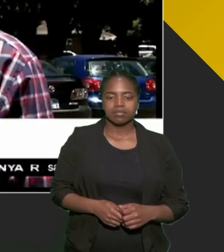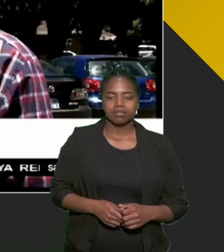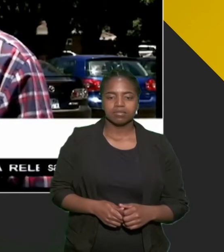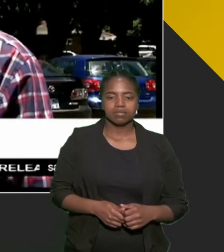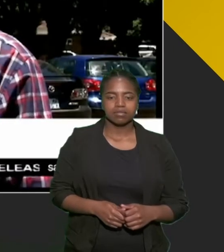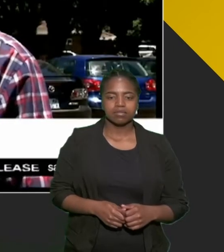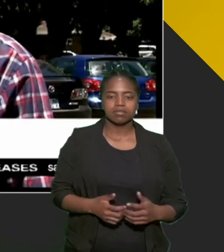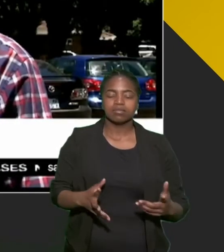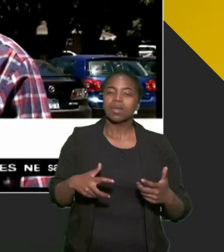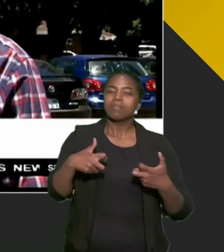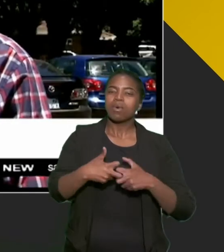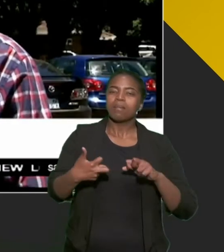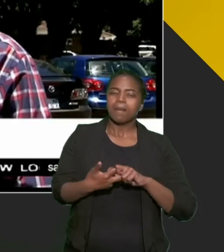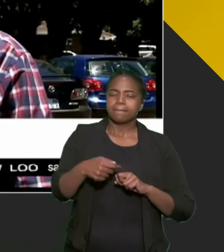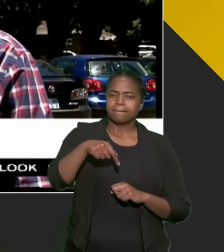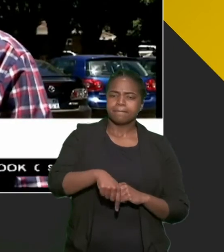The problem has always been